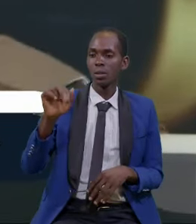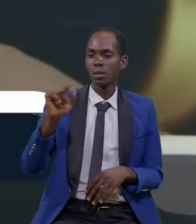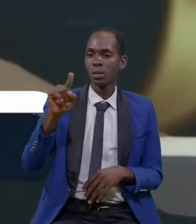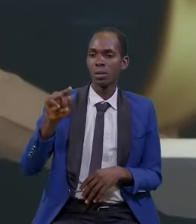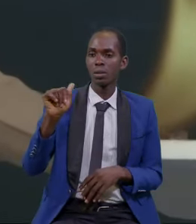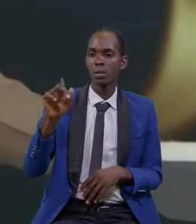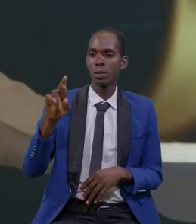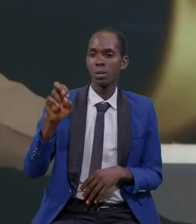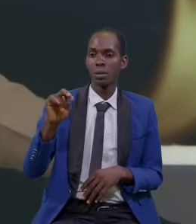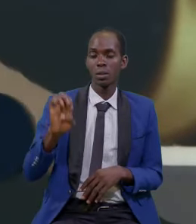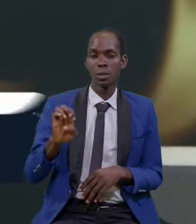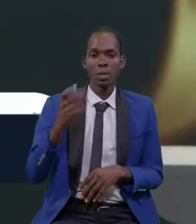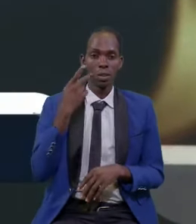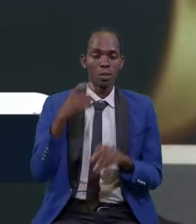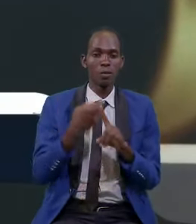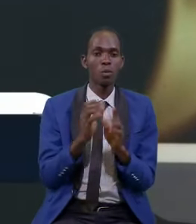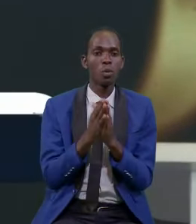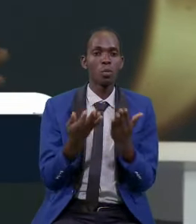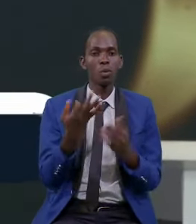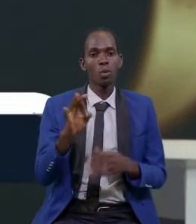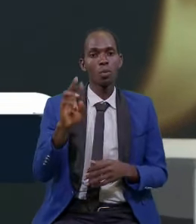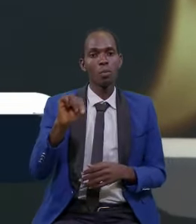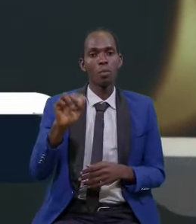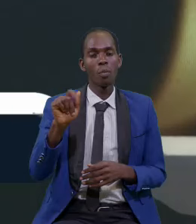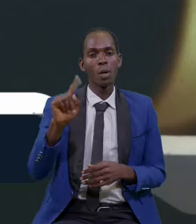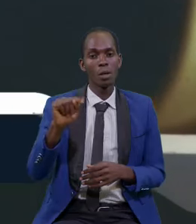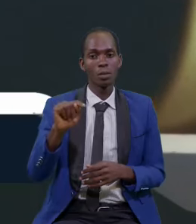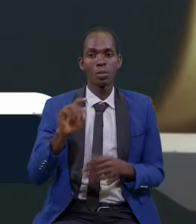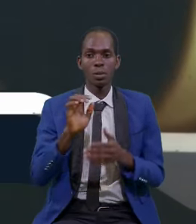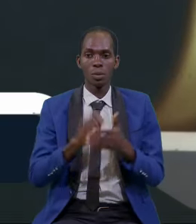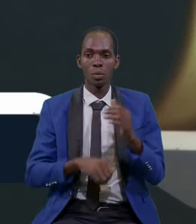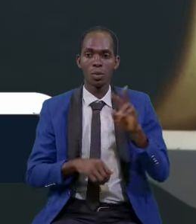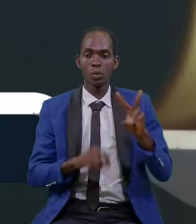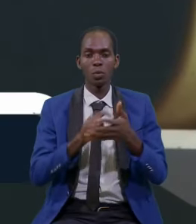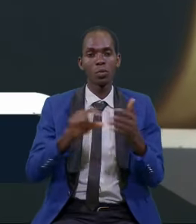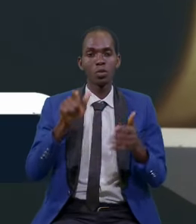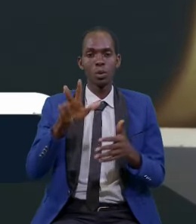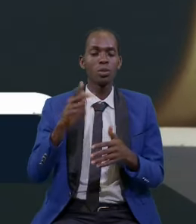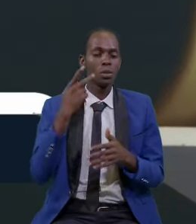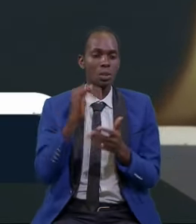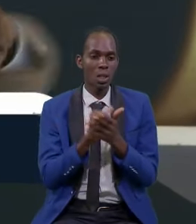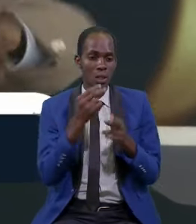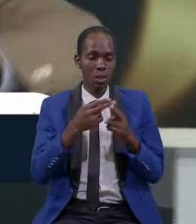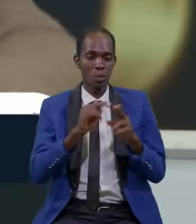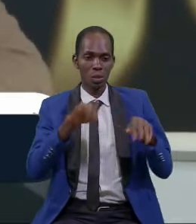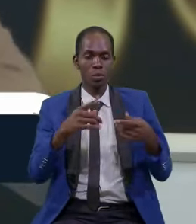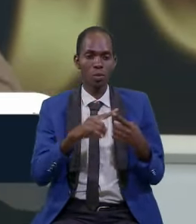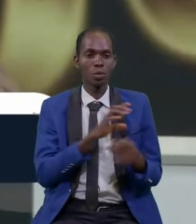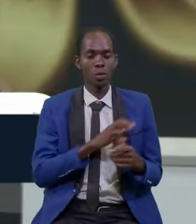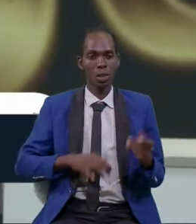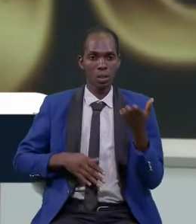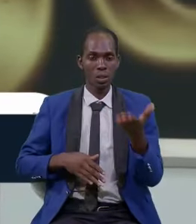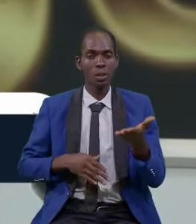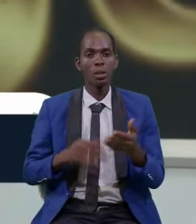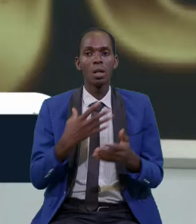2, reading from verse 23. You'll see that title was given. It says, and he came